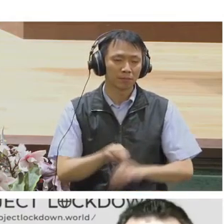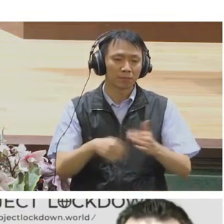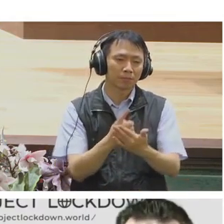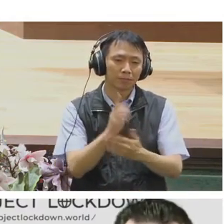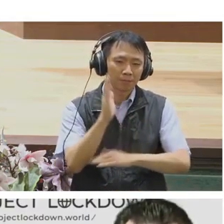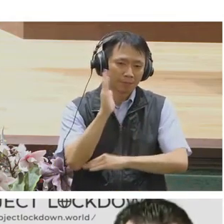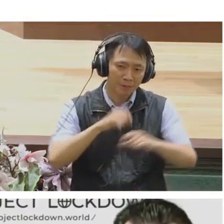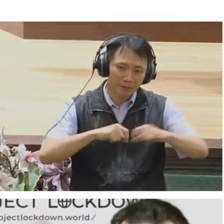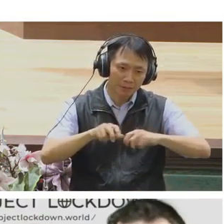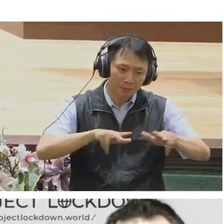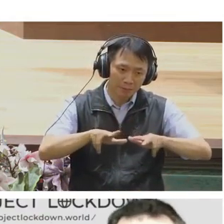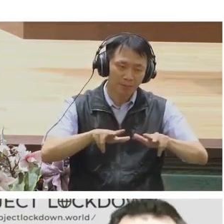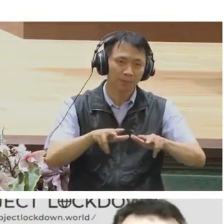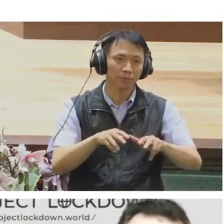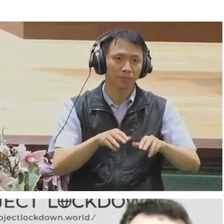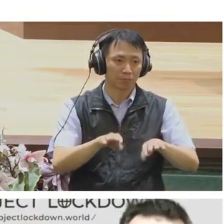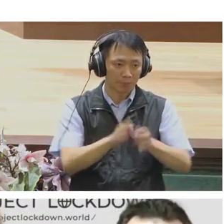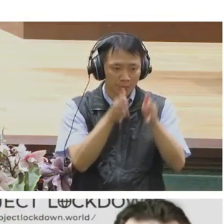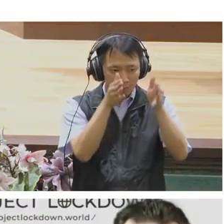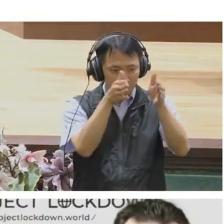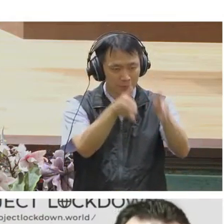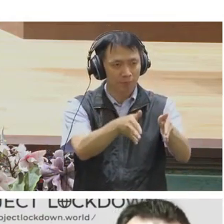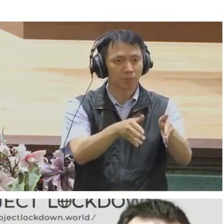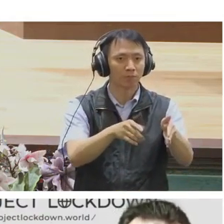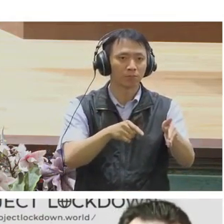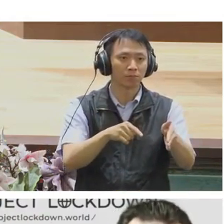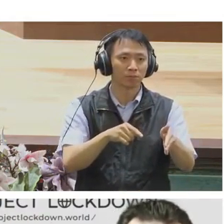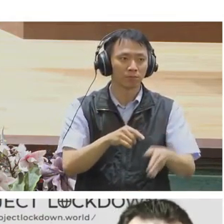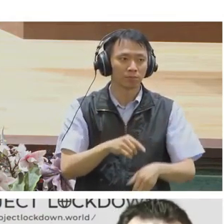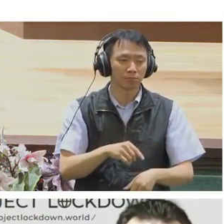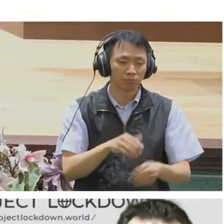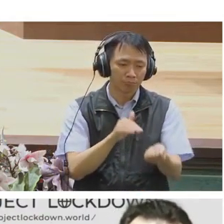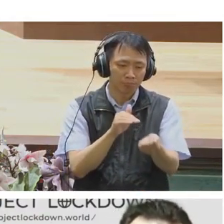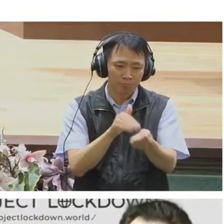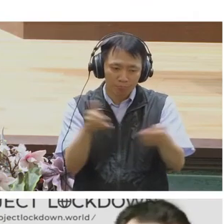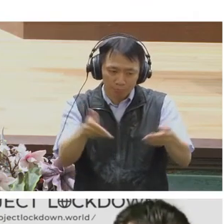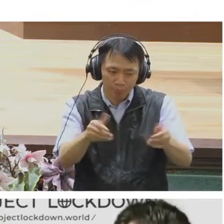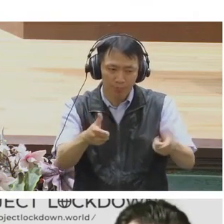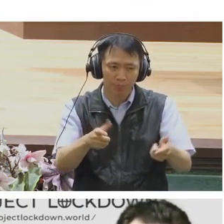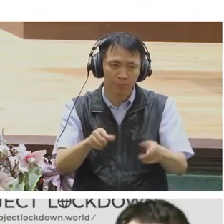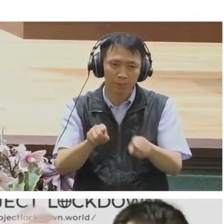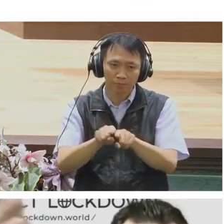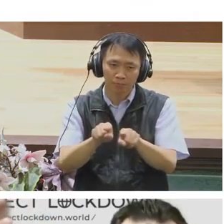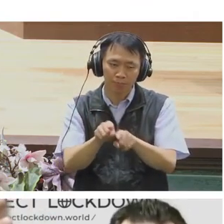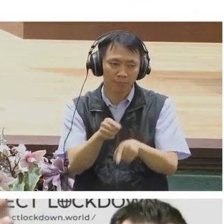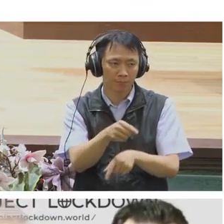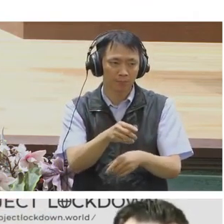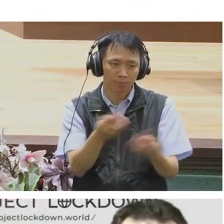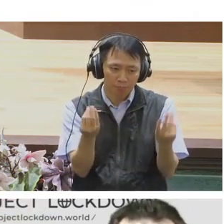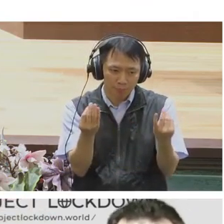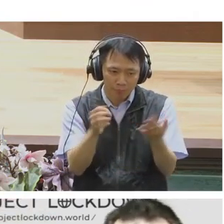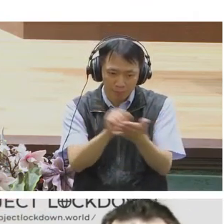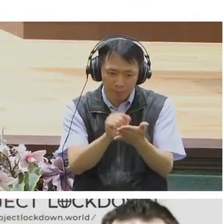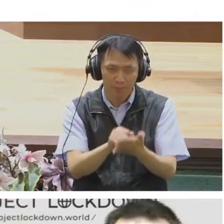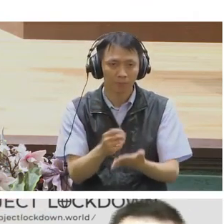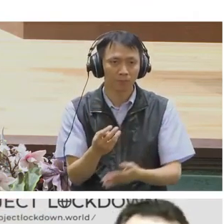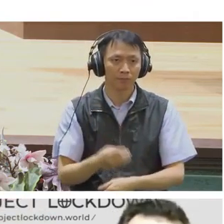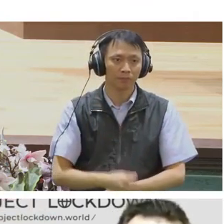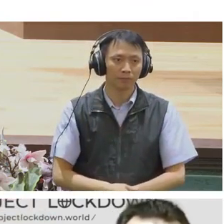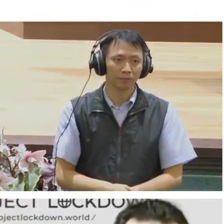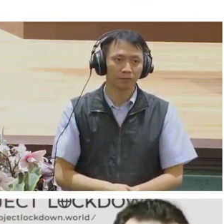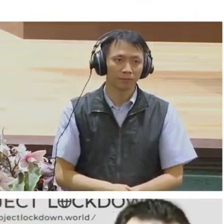non-pharmaceutical interventions. It's just a pretty way of saying everything that happened around the pandemic. So